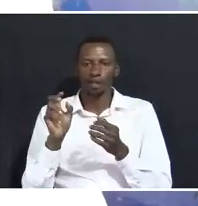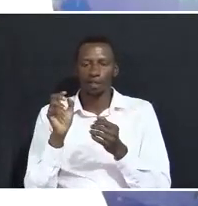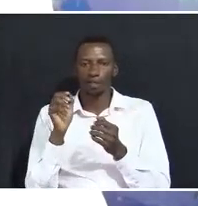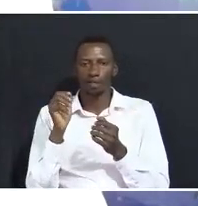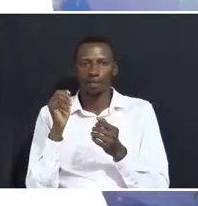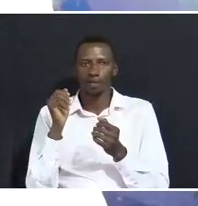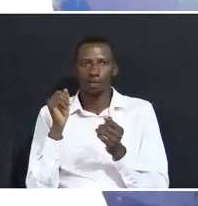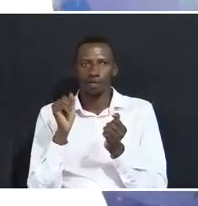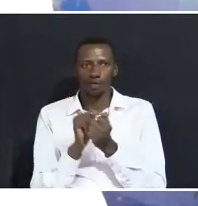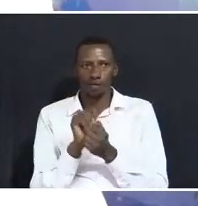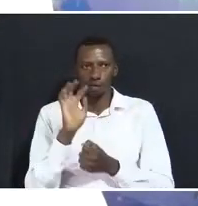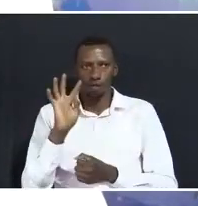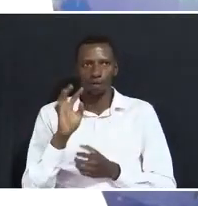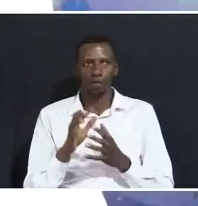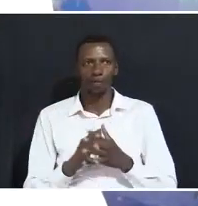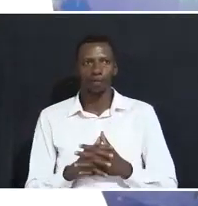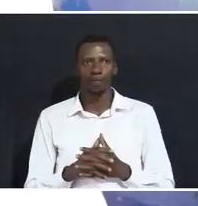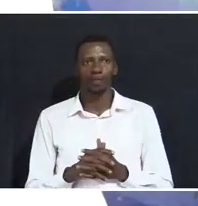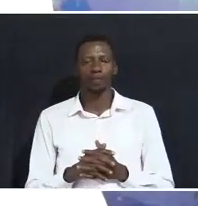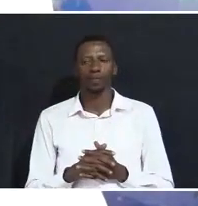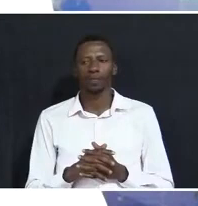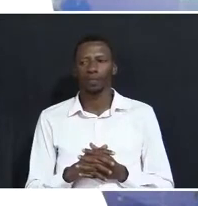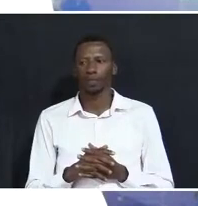verse 14.